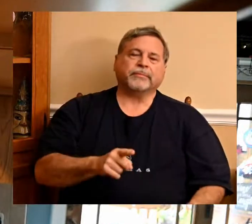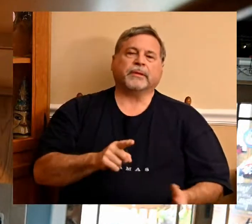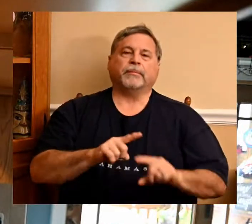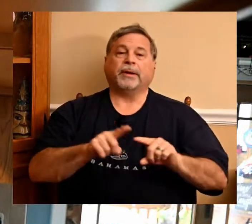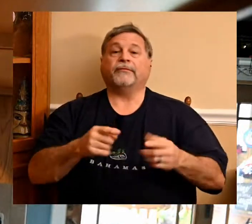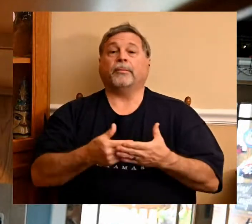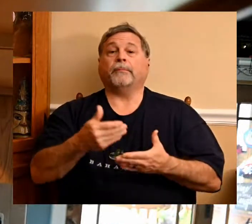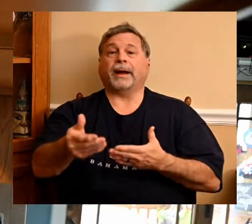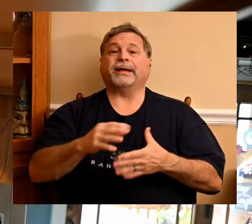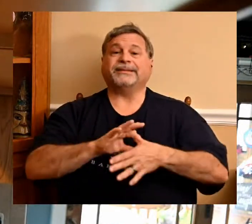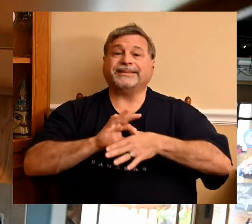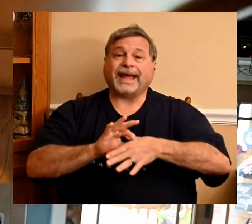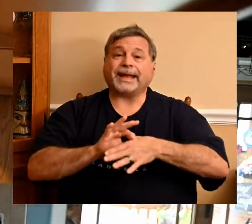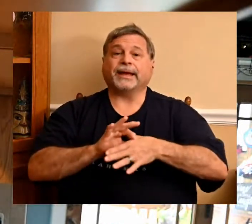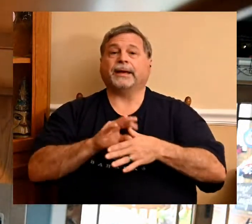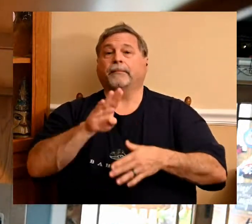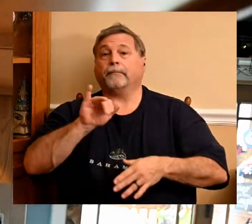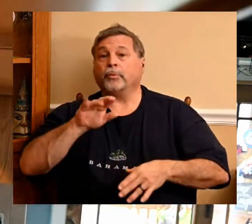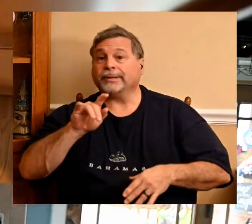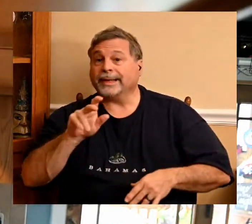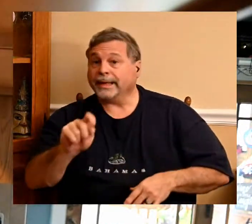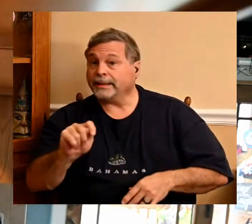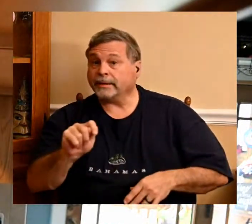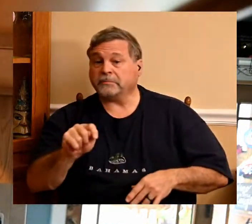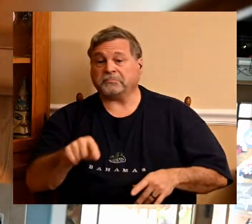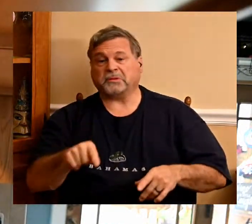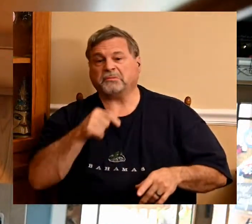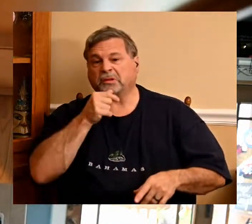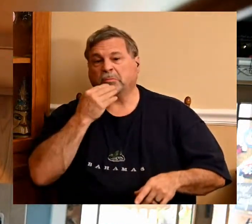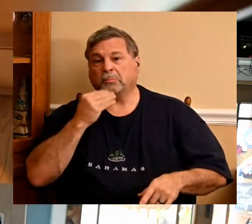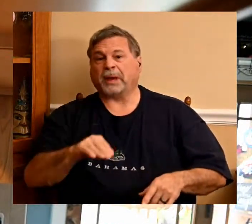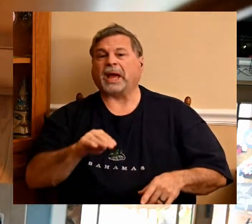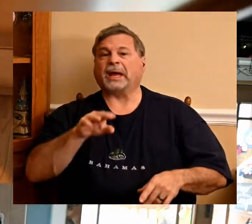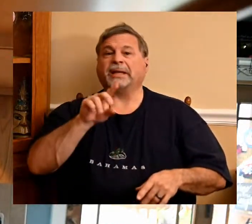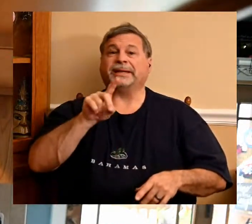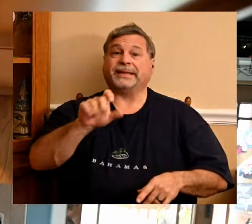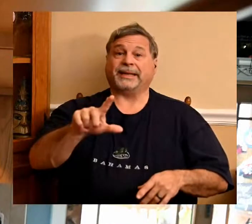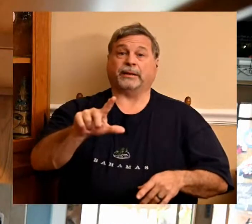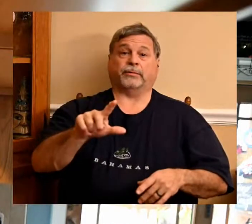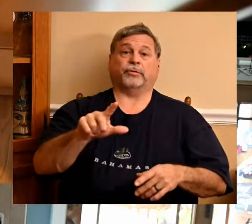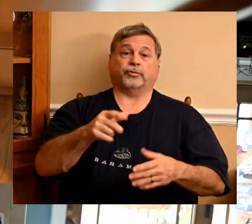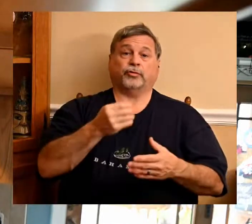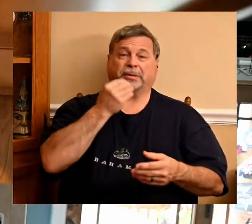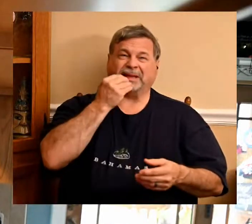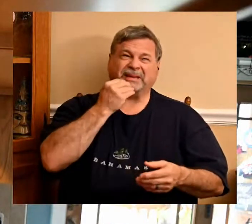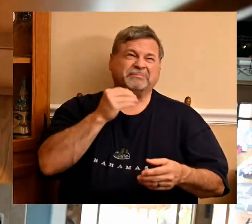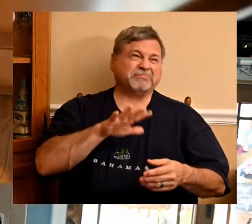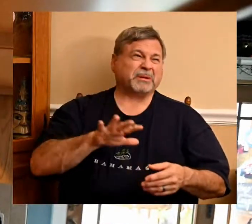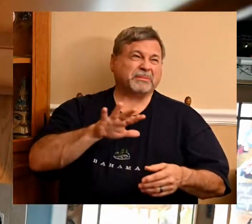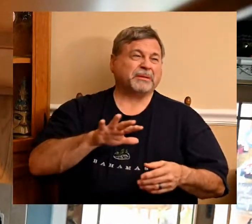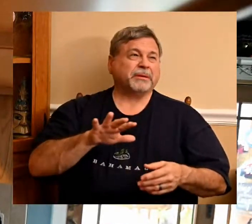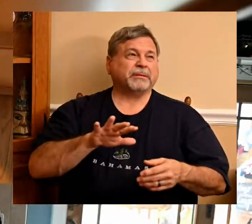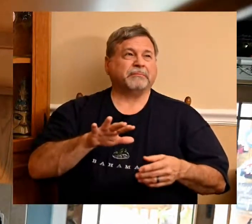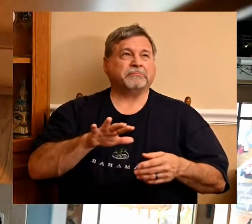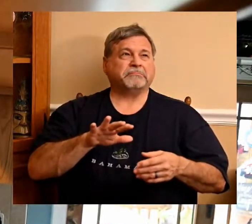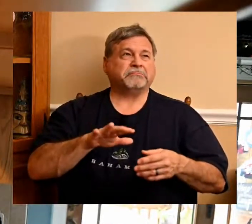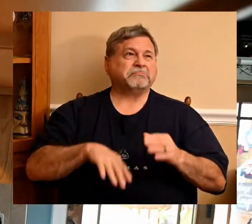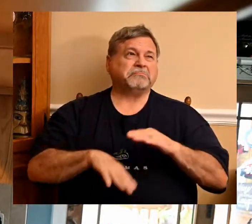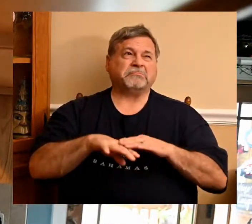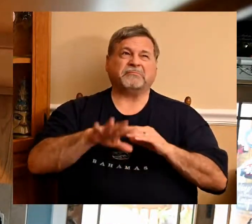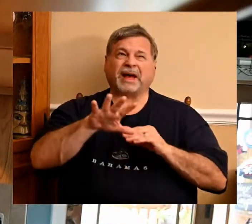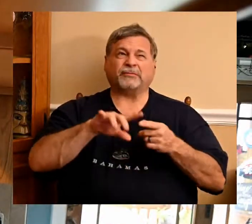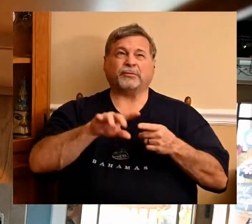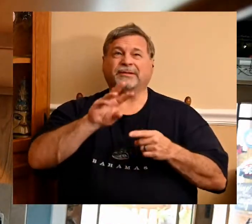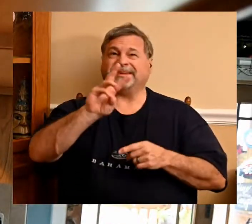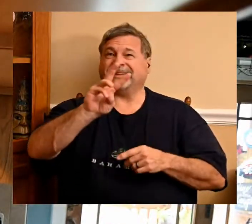if you're buying steak or if you're buying brisket, some of those, this isn't too bad a deal because you're going to end up eating probably at least